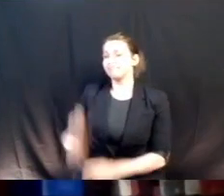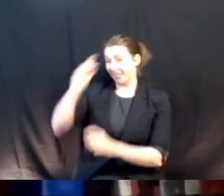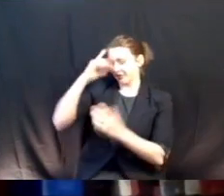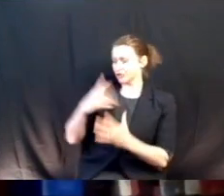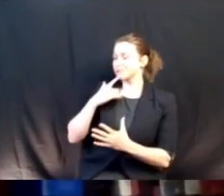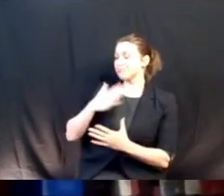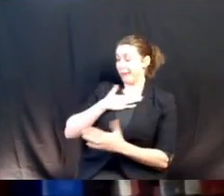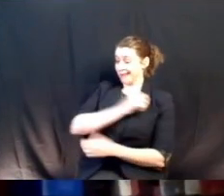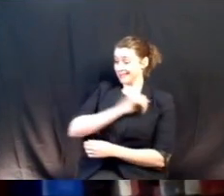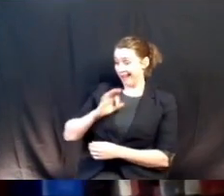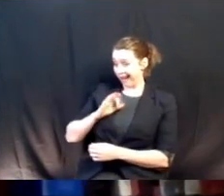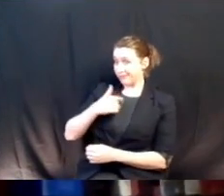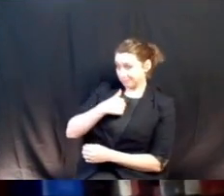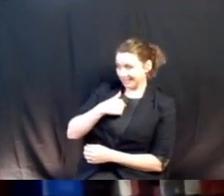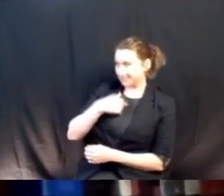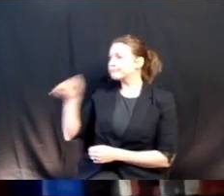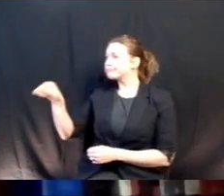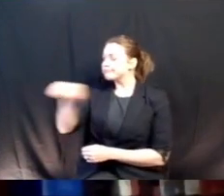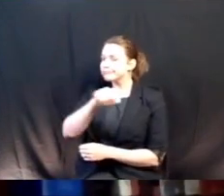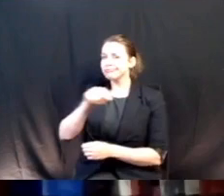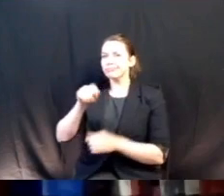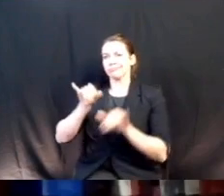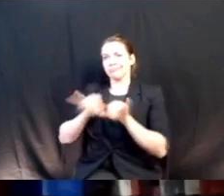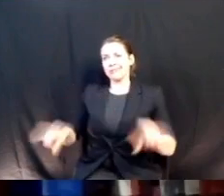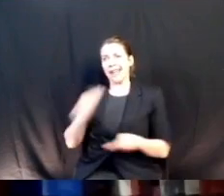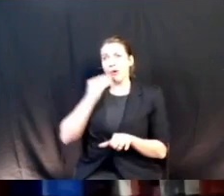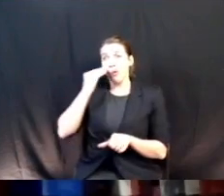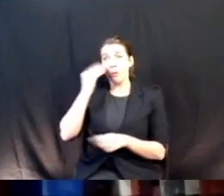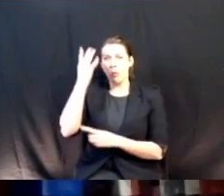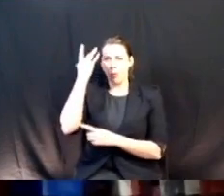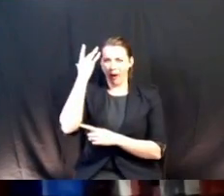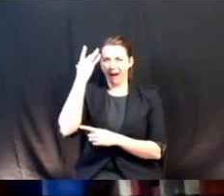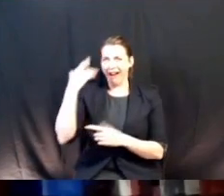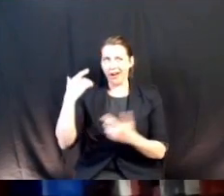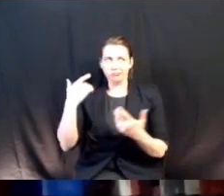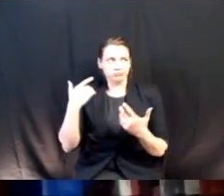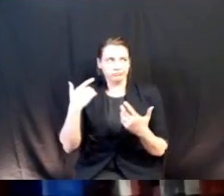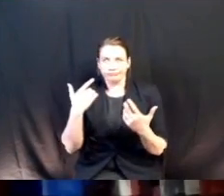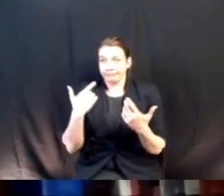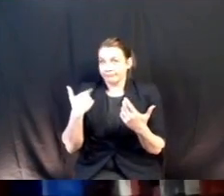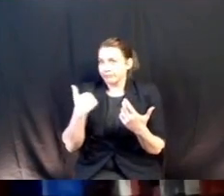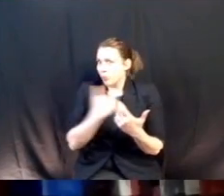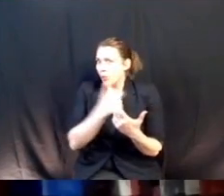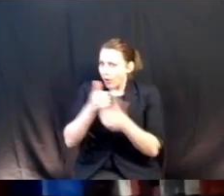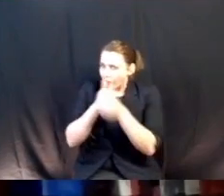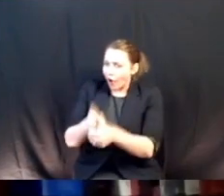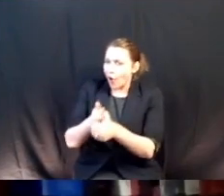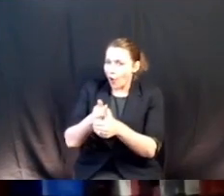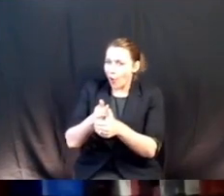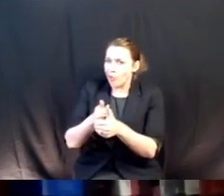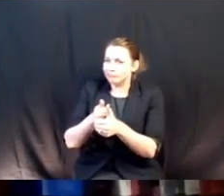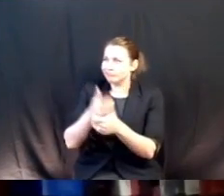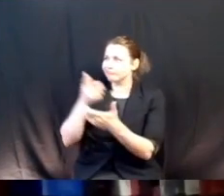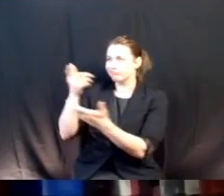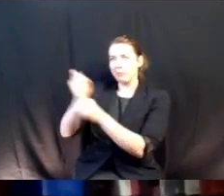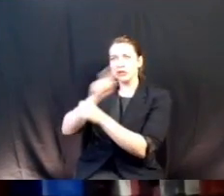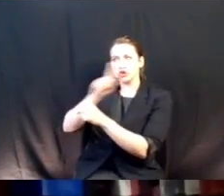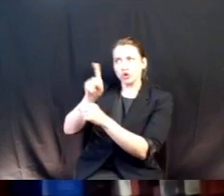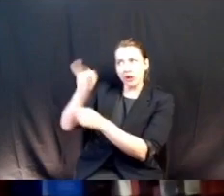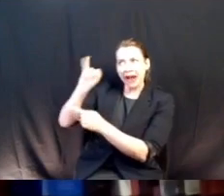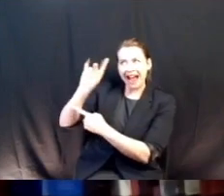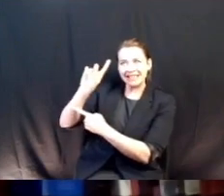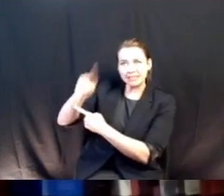with IDPH to determine how long we have to do this. I'd like to return to